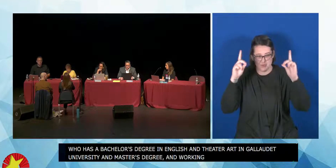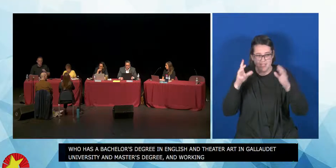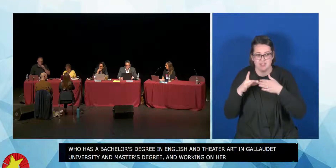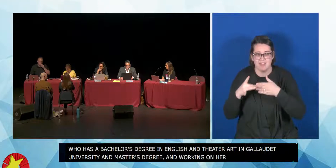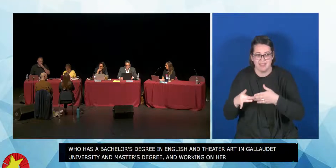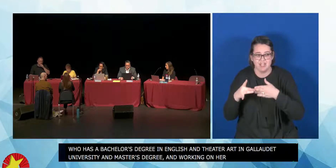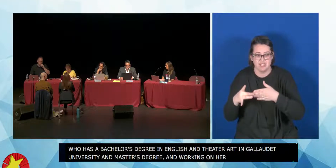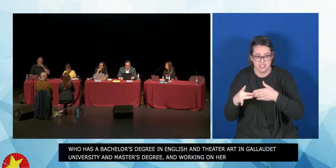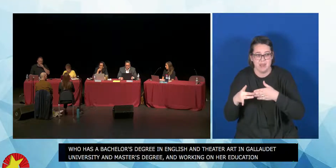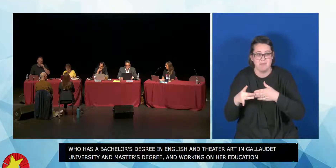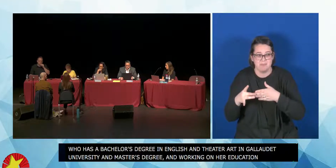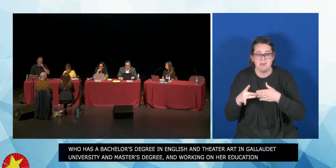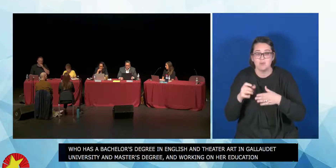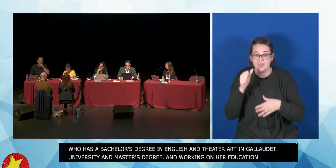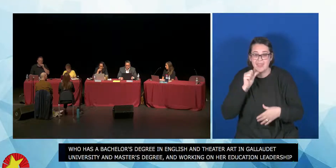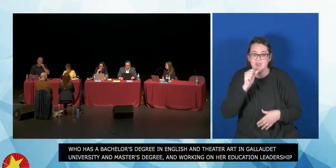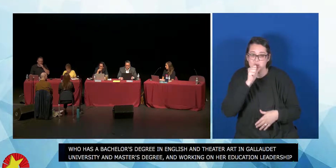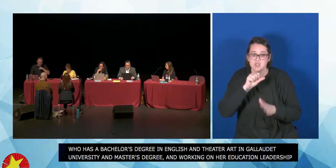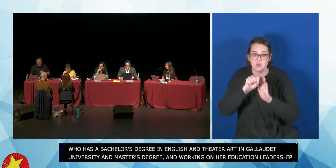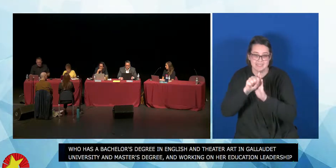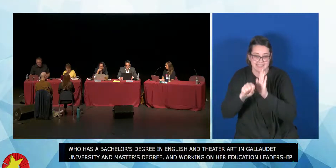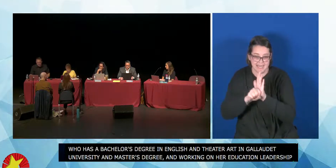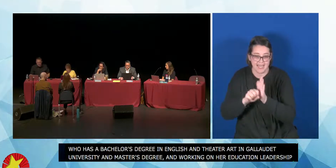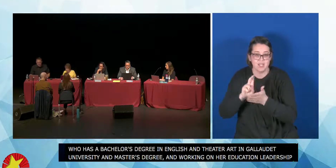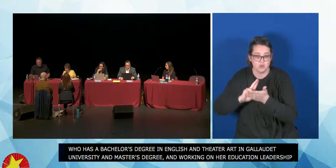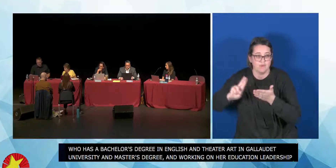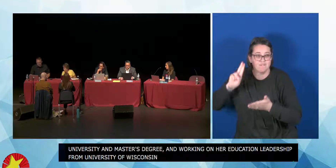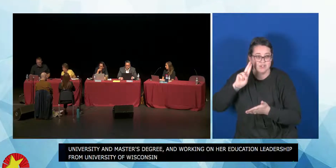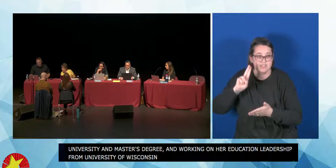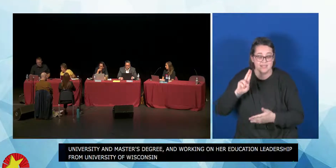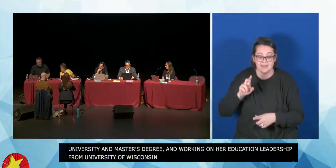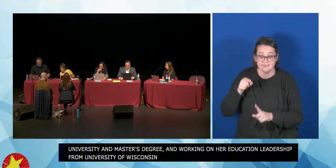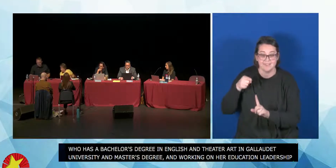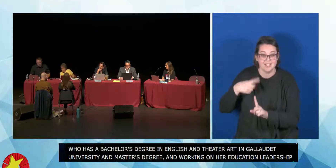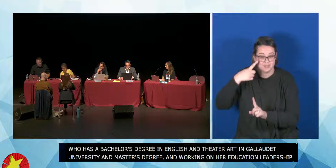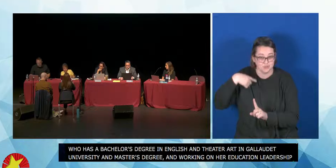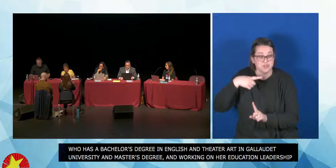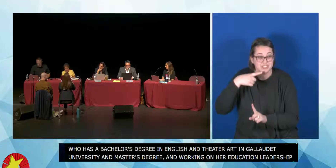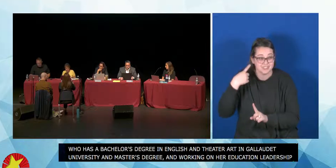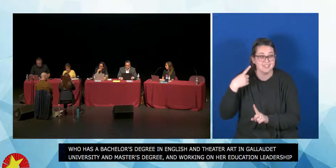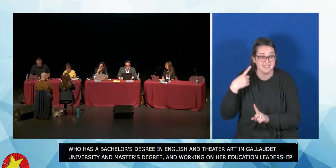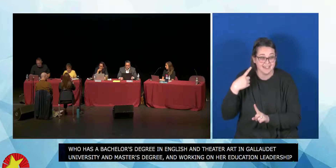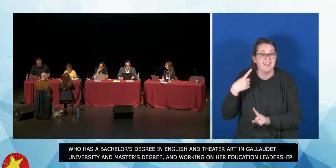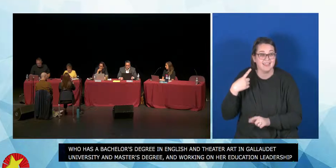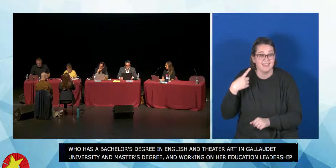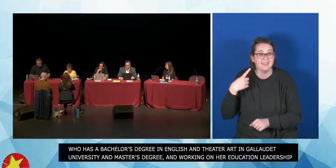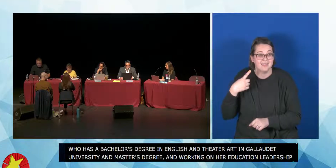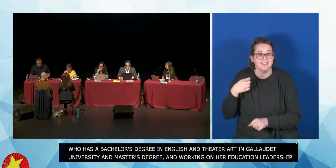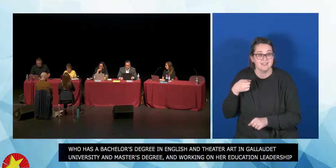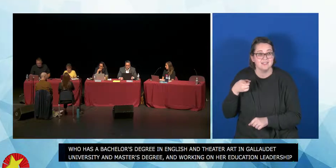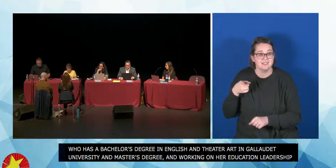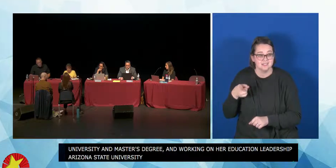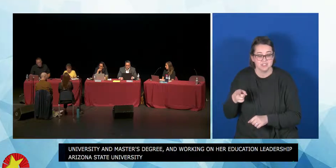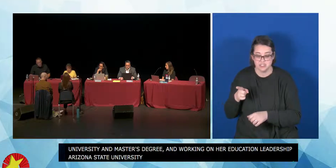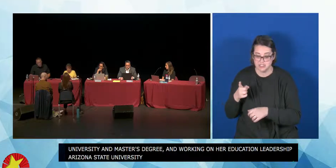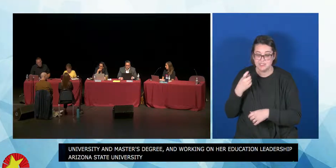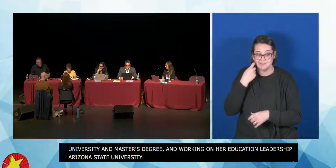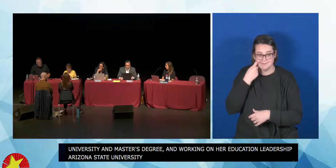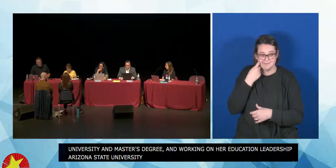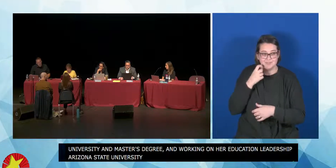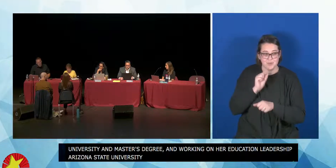State University. Ms. Waddell started with ASCB as the